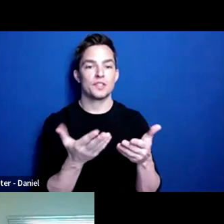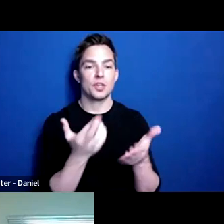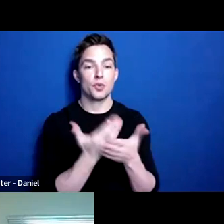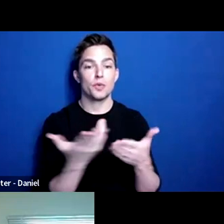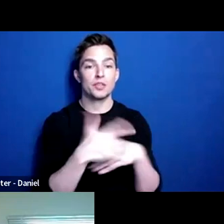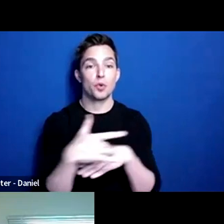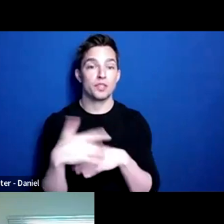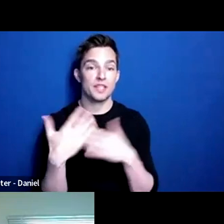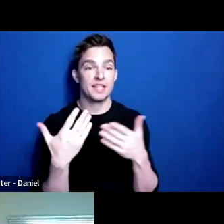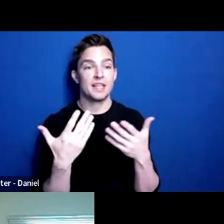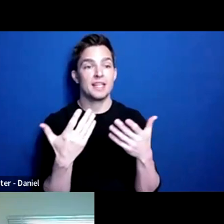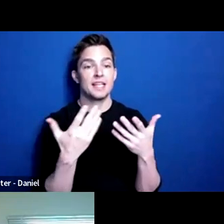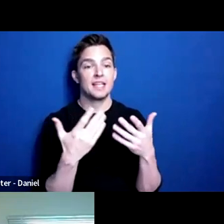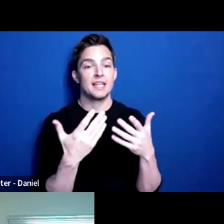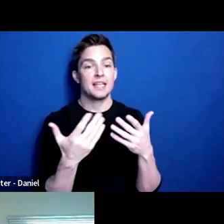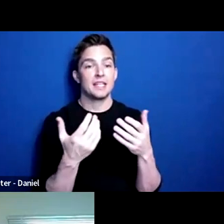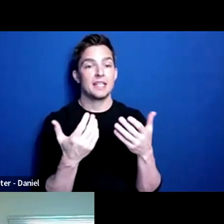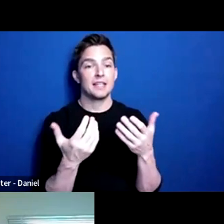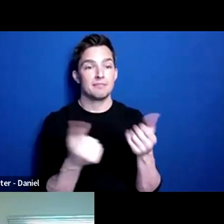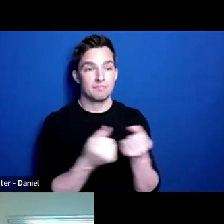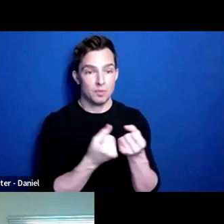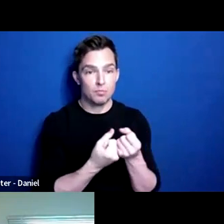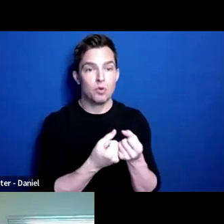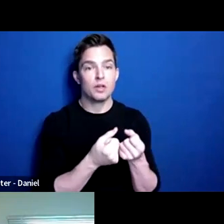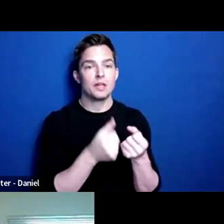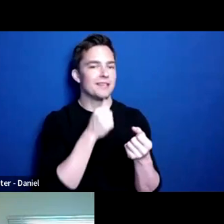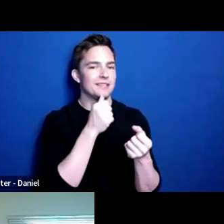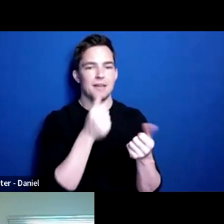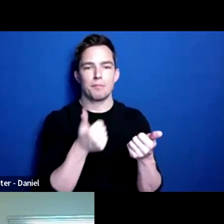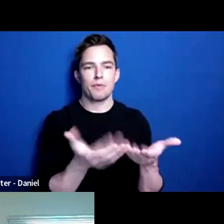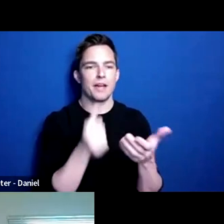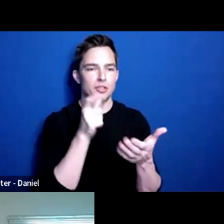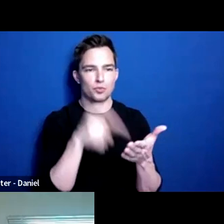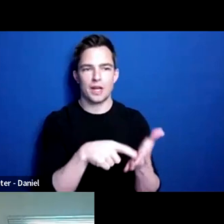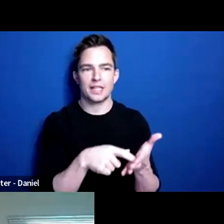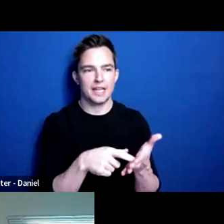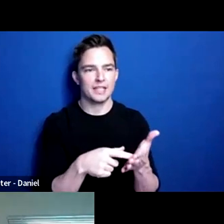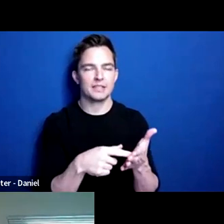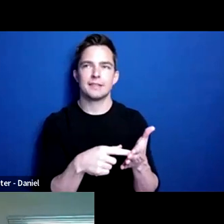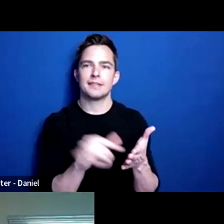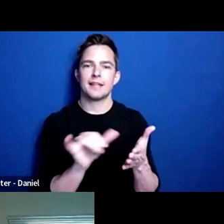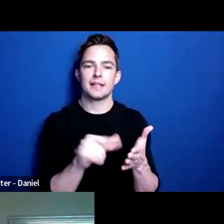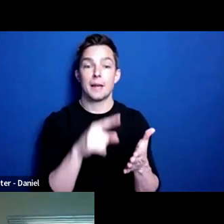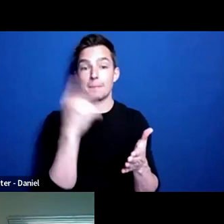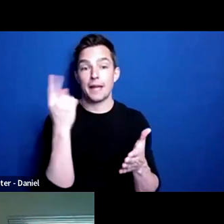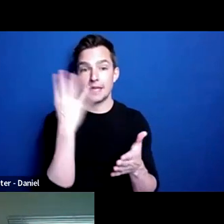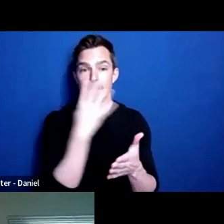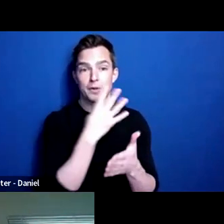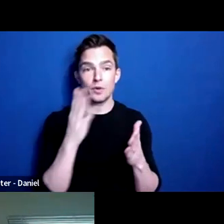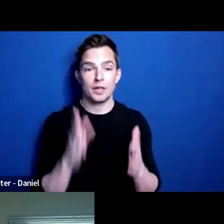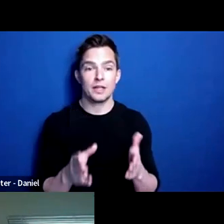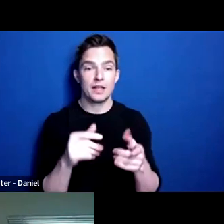resources and support is not provided and doesn't recognize that, for example, Black immigrants are not a